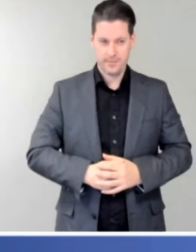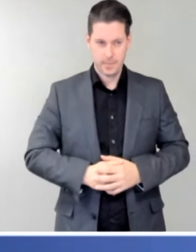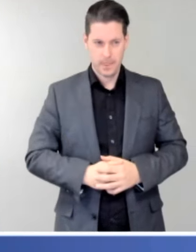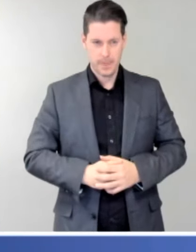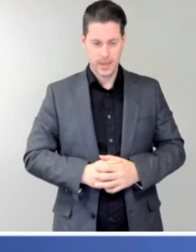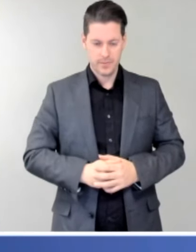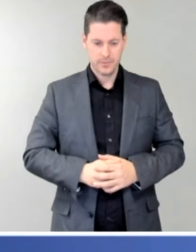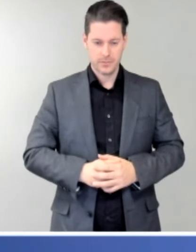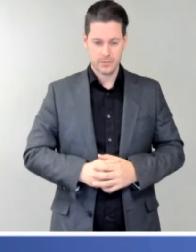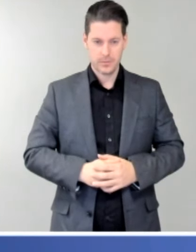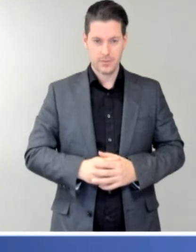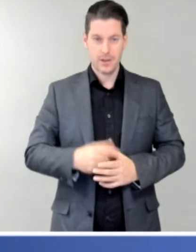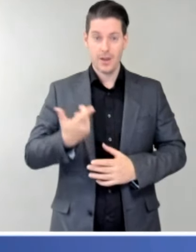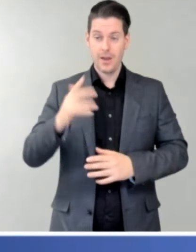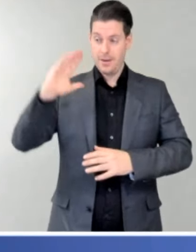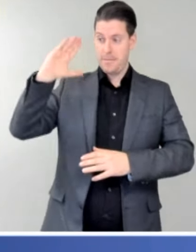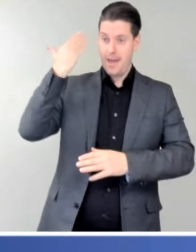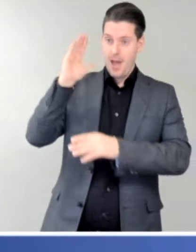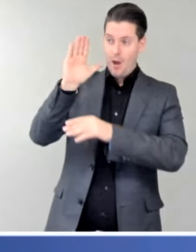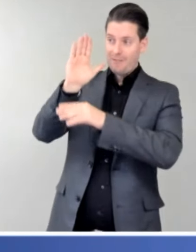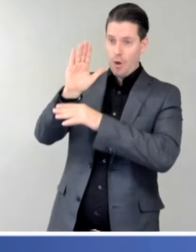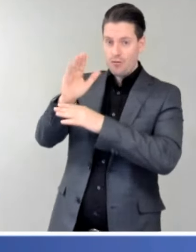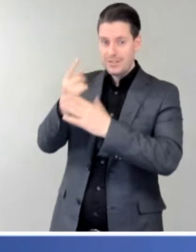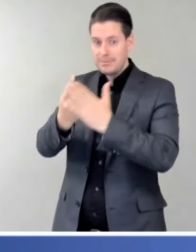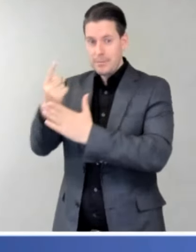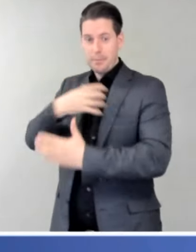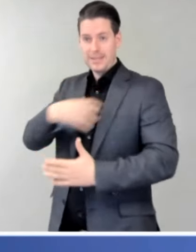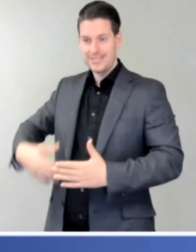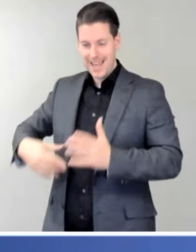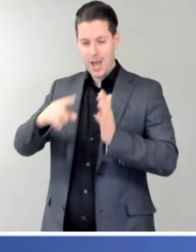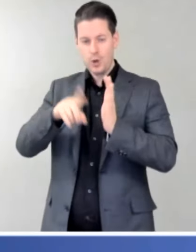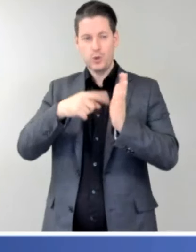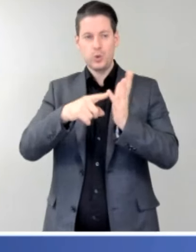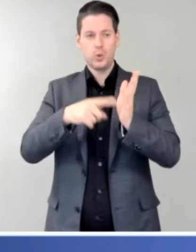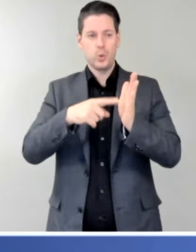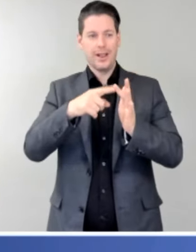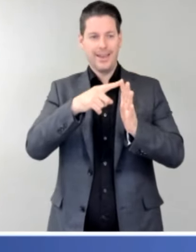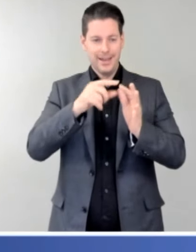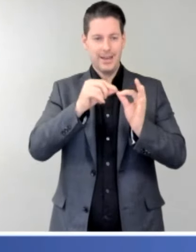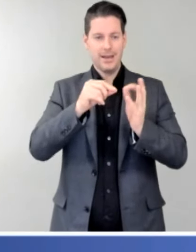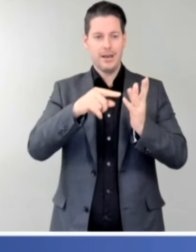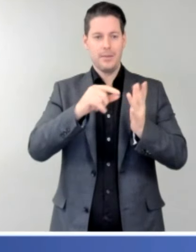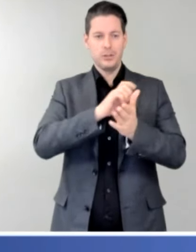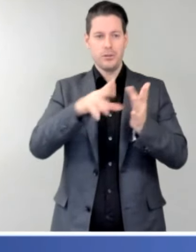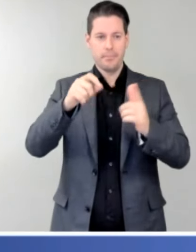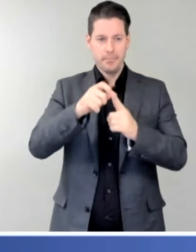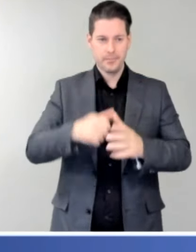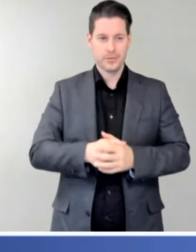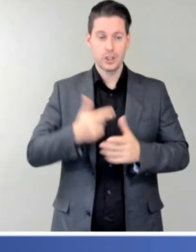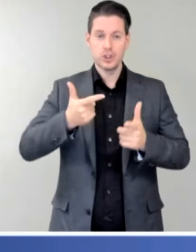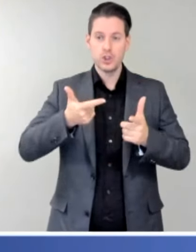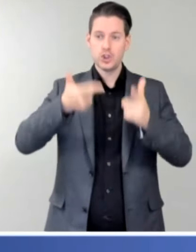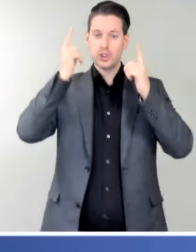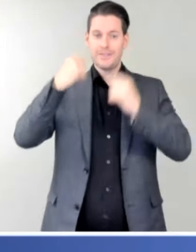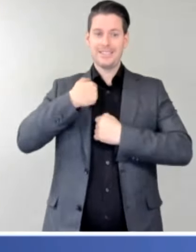Former Foreign Minister, the Honourable Julie Bishop. Thank you, Julie. To Chief of Defence Force, Admiral